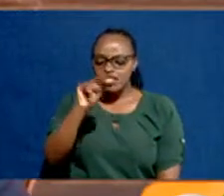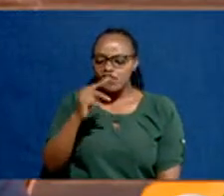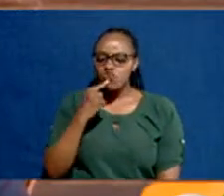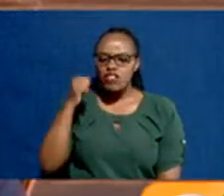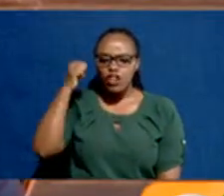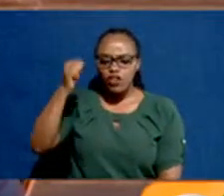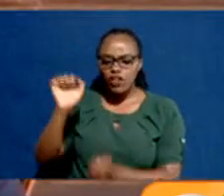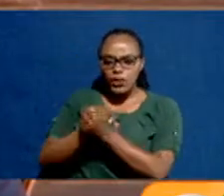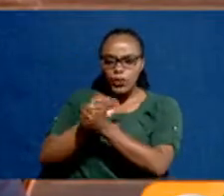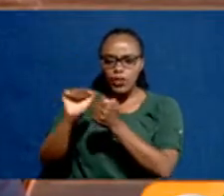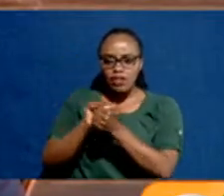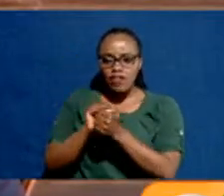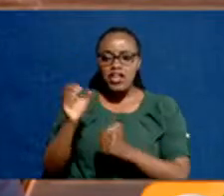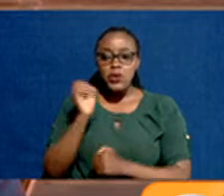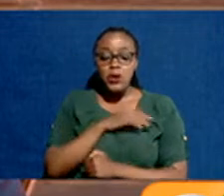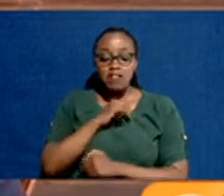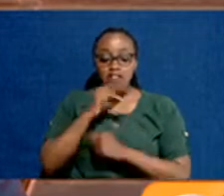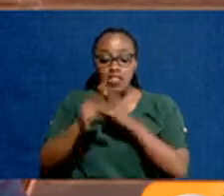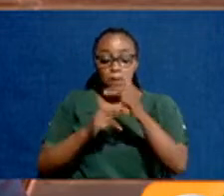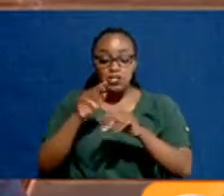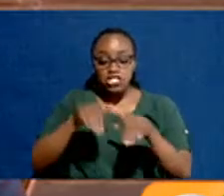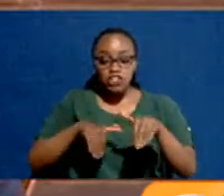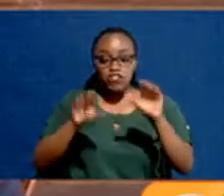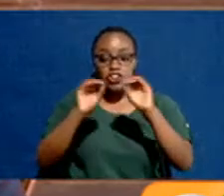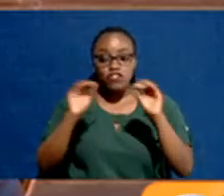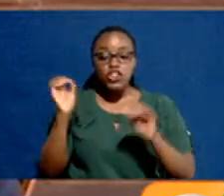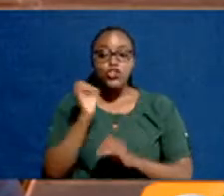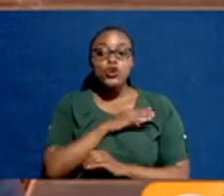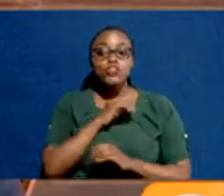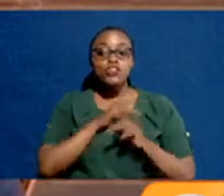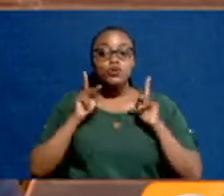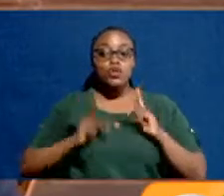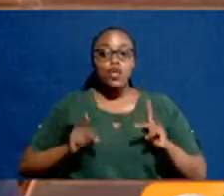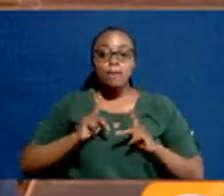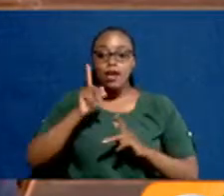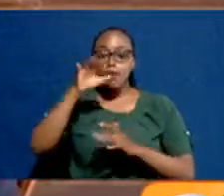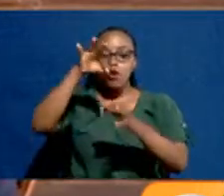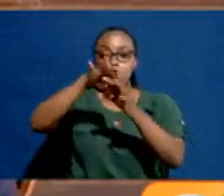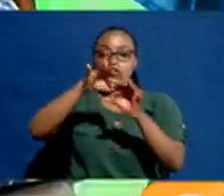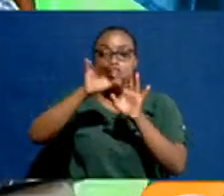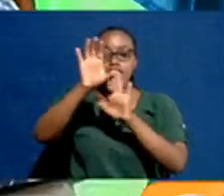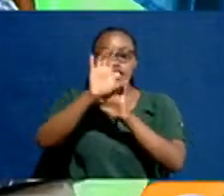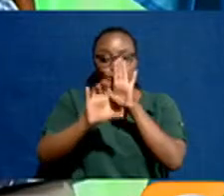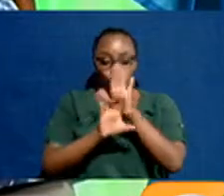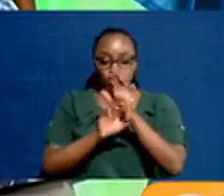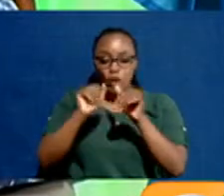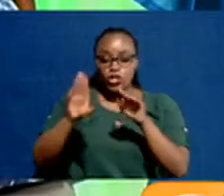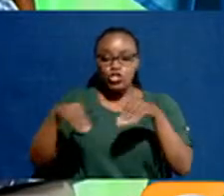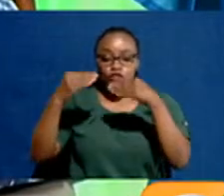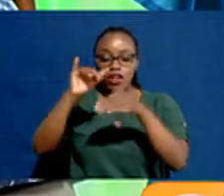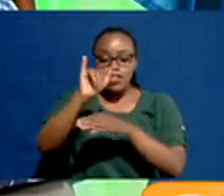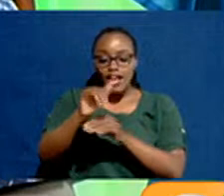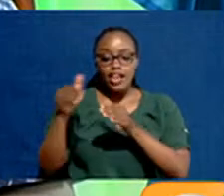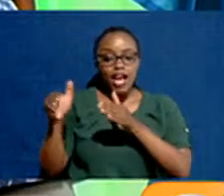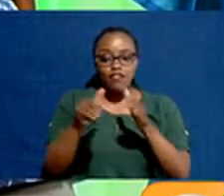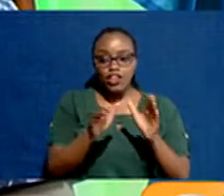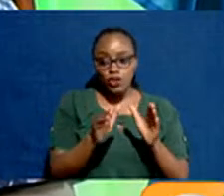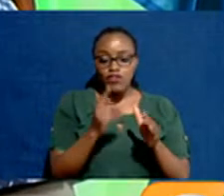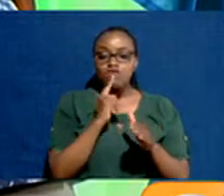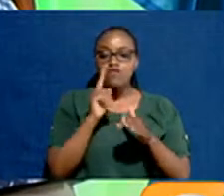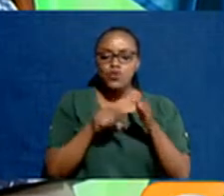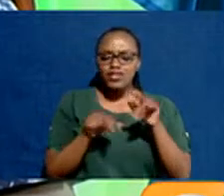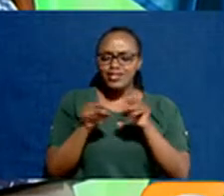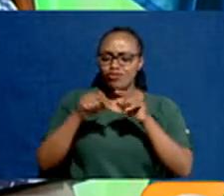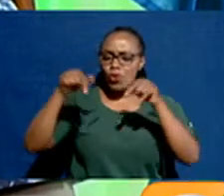not complain as per the laid out procedure, and that you'll complain to the people. The people voted for the constitution, which provides for that avenue. We are still